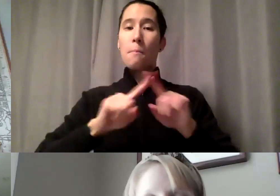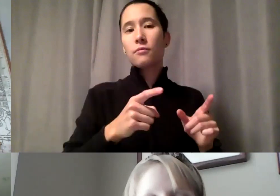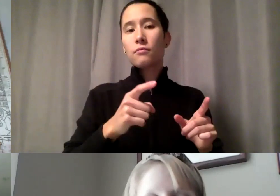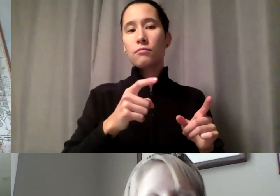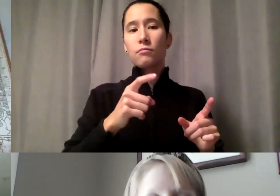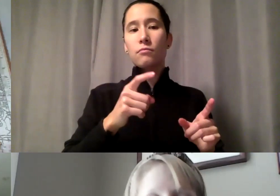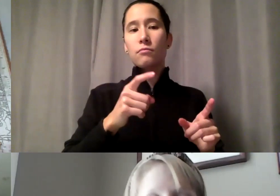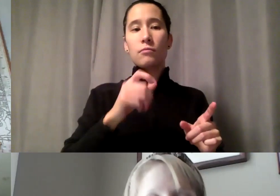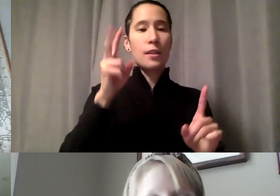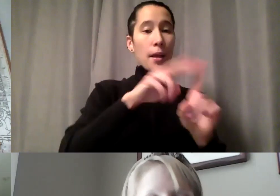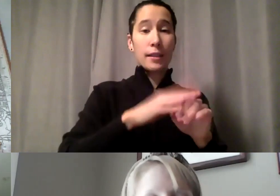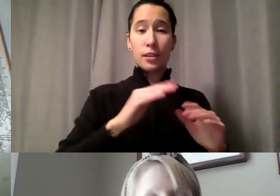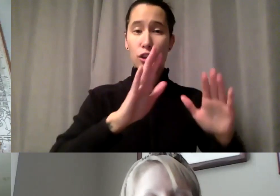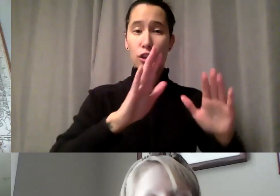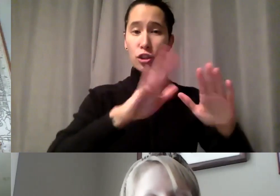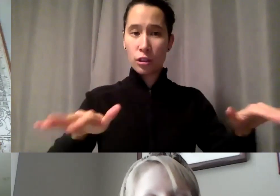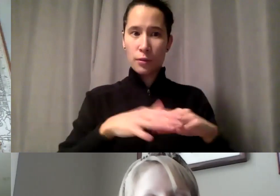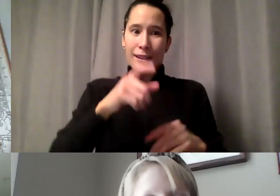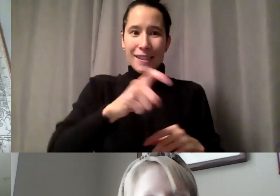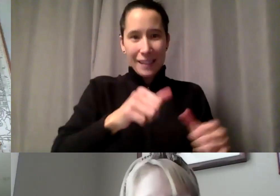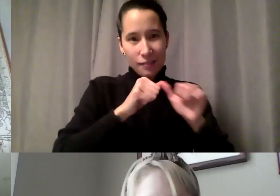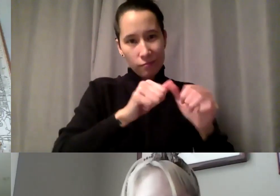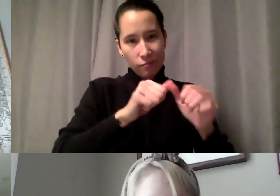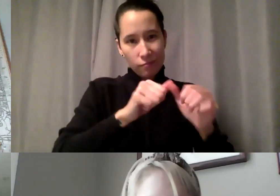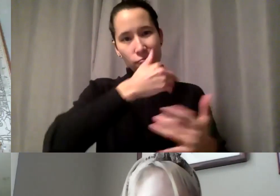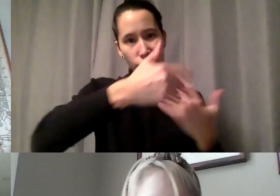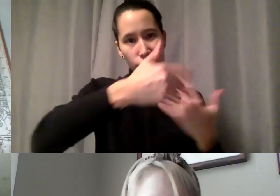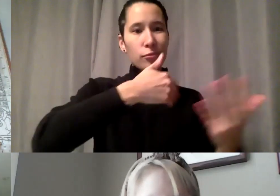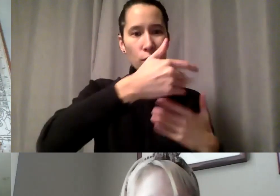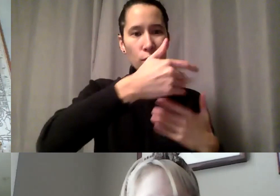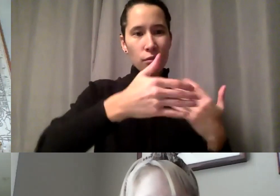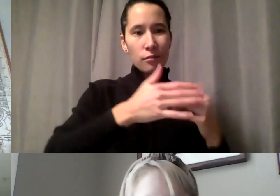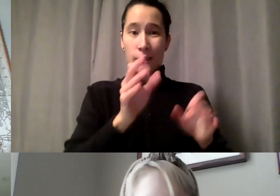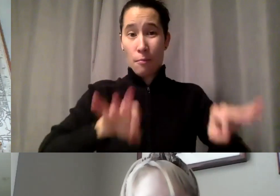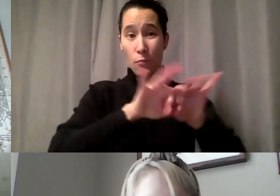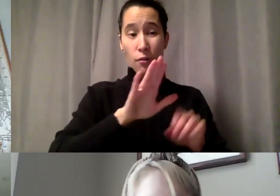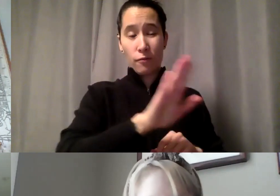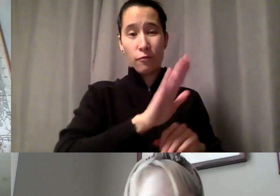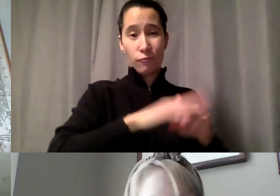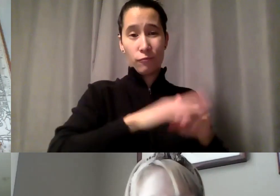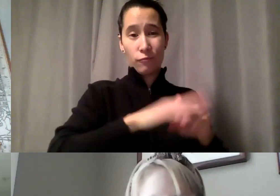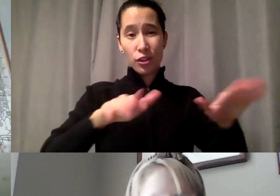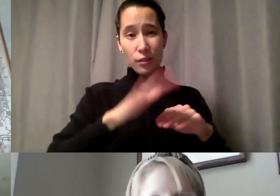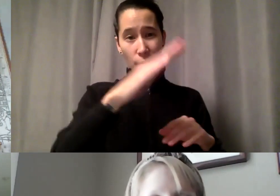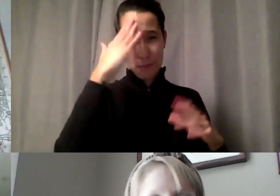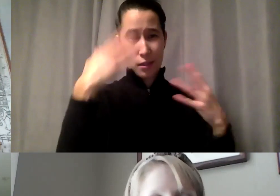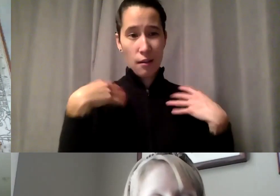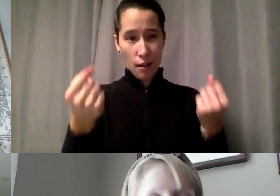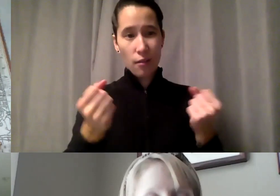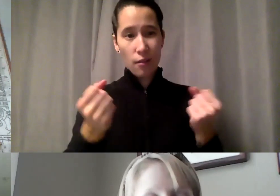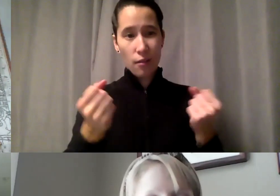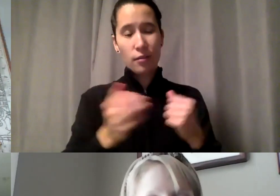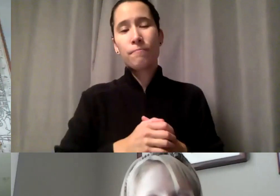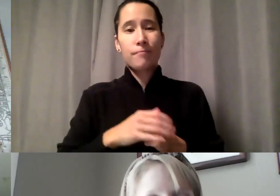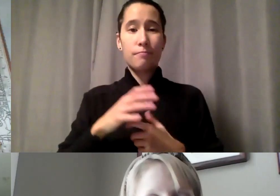health and the continued social interaction with children in BC. That's the